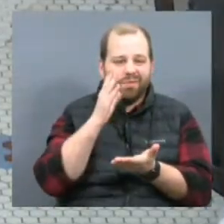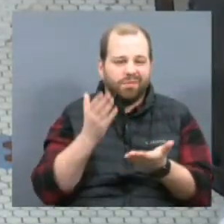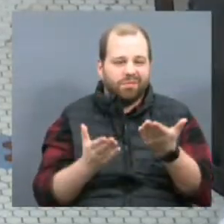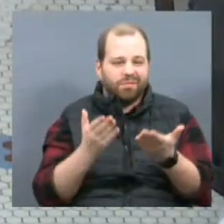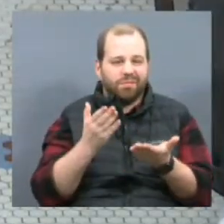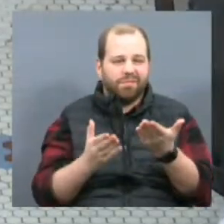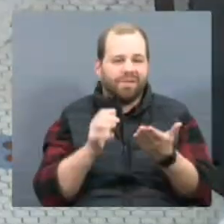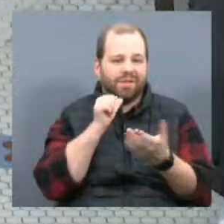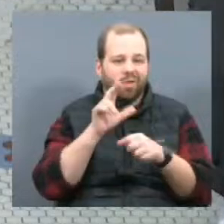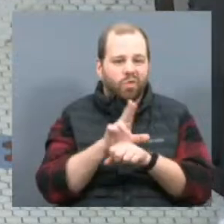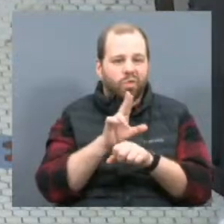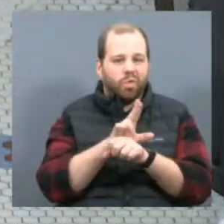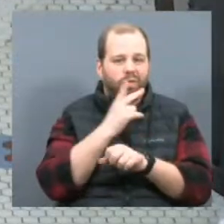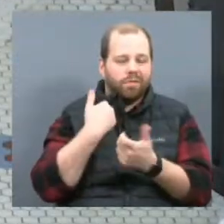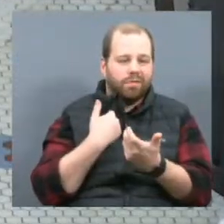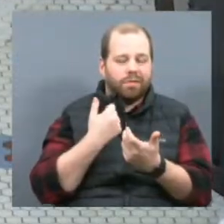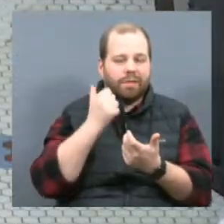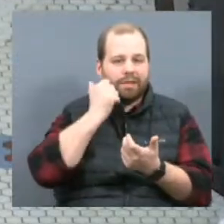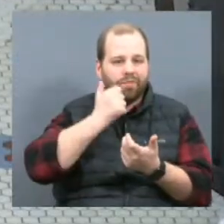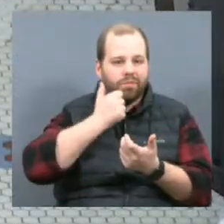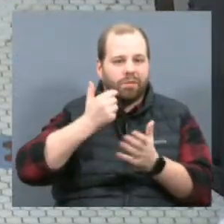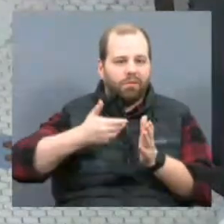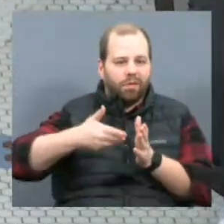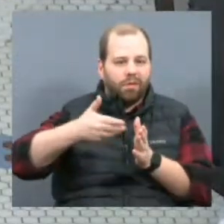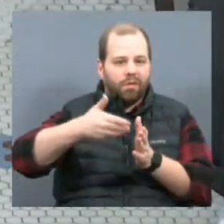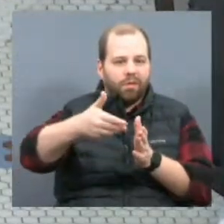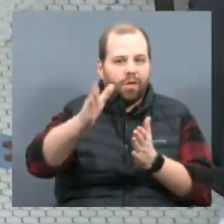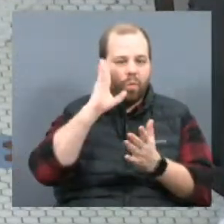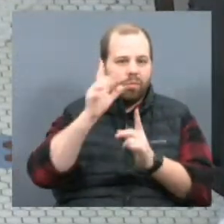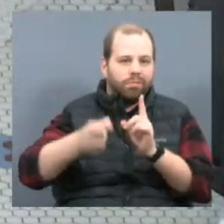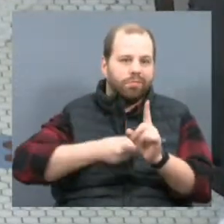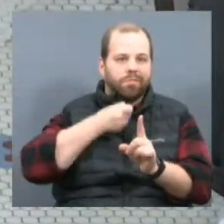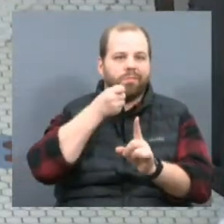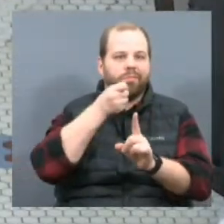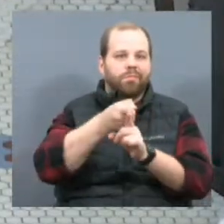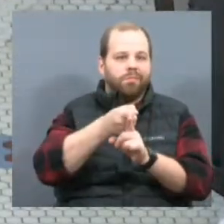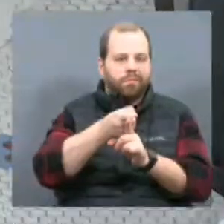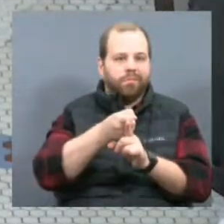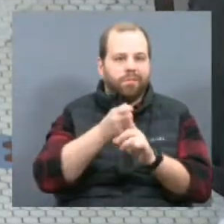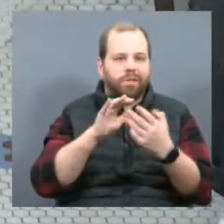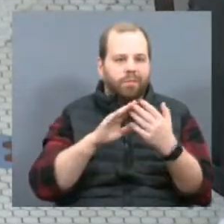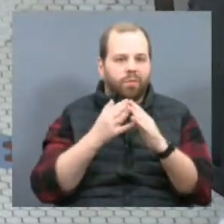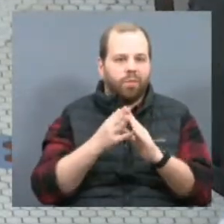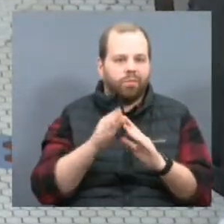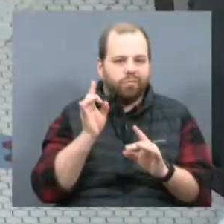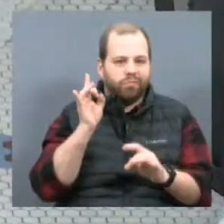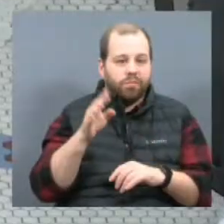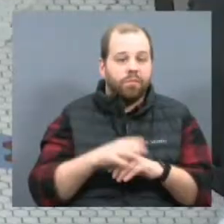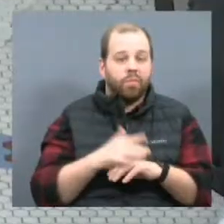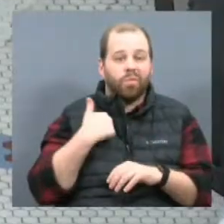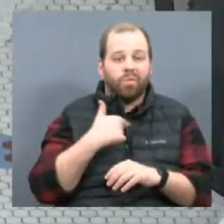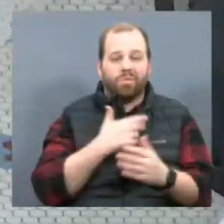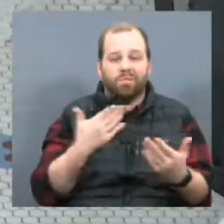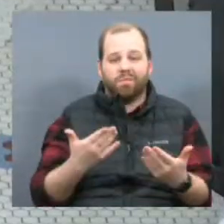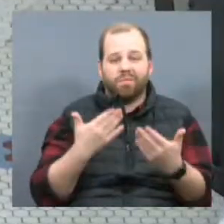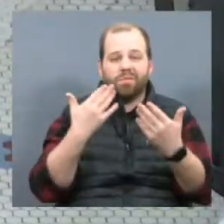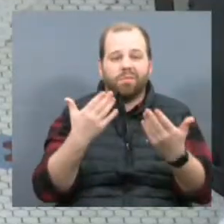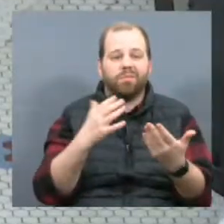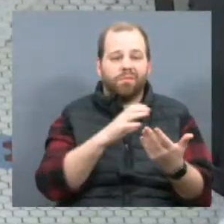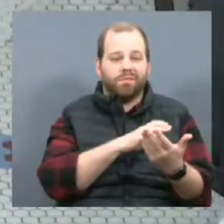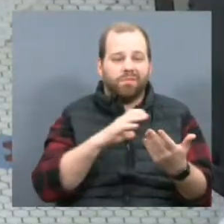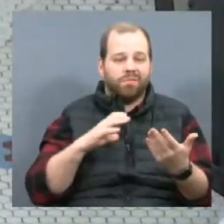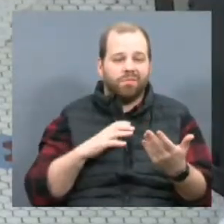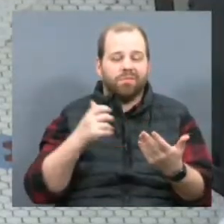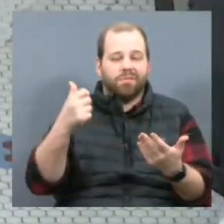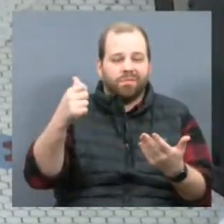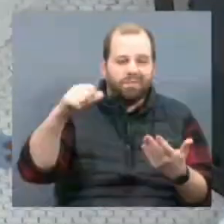be utilized year-round, as I said, making its impact on the historic neighborhood even more unjustifiable. What we recommend is that the commission